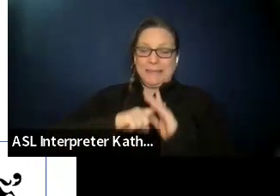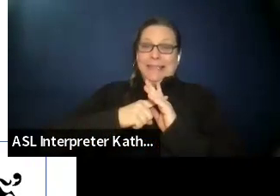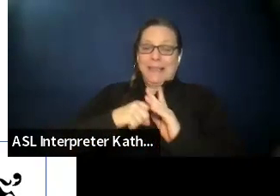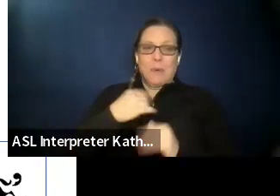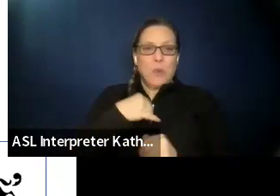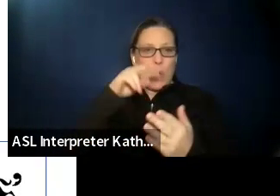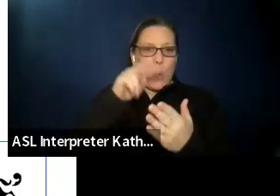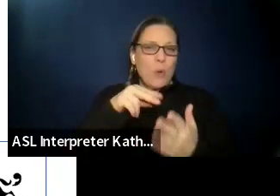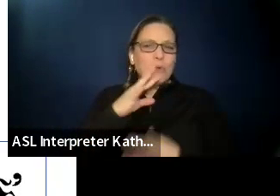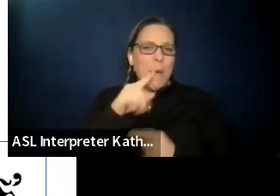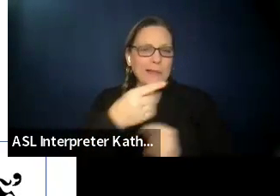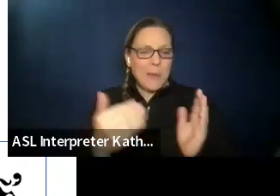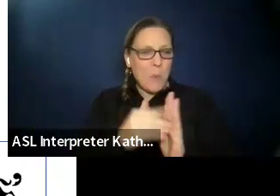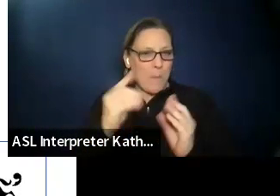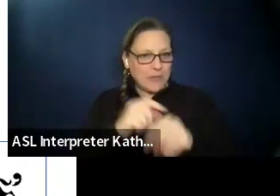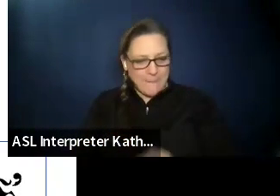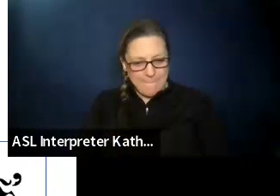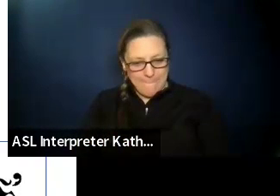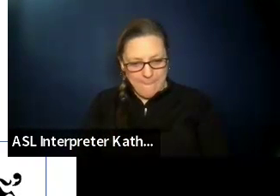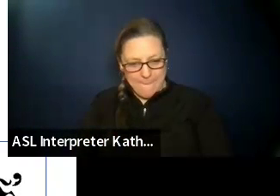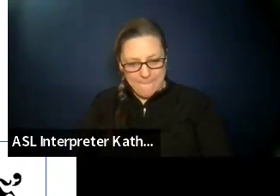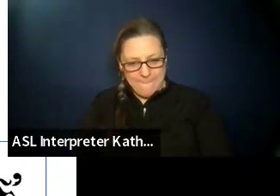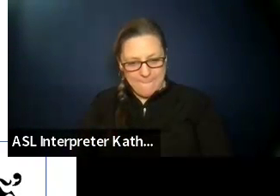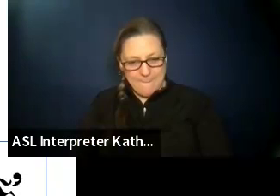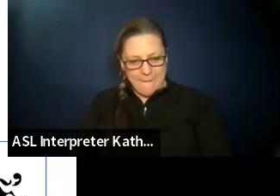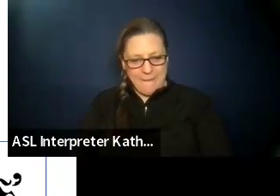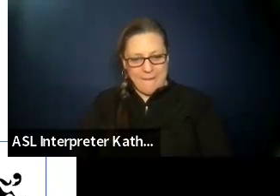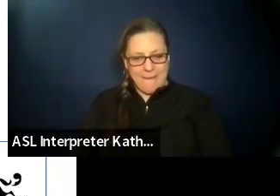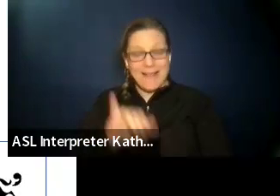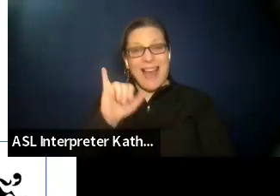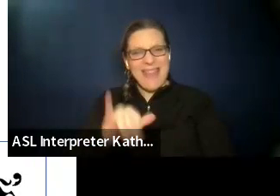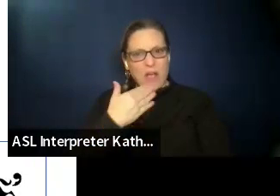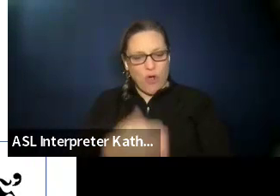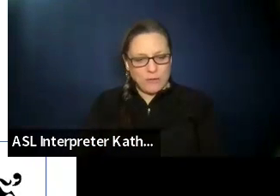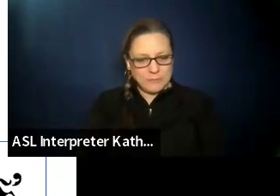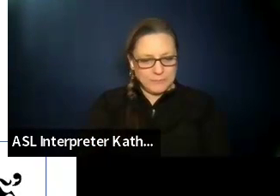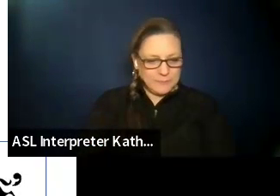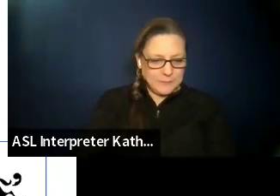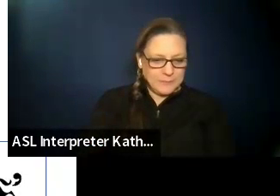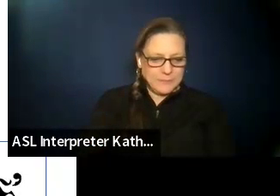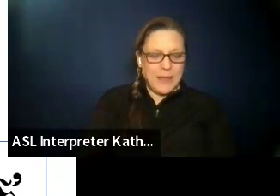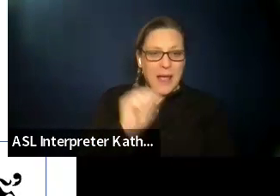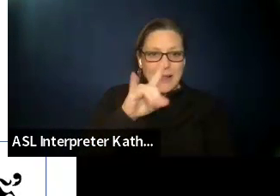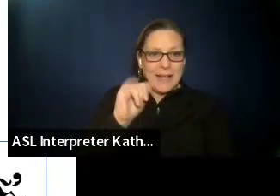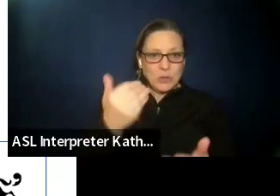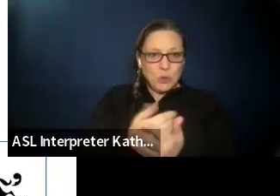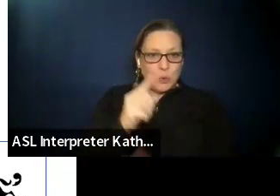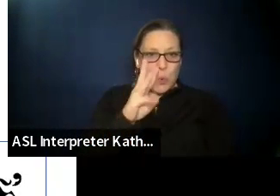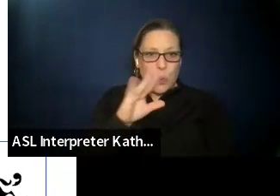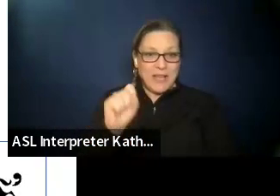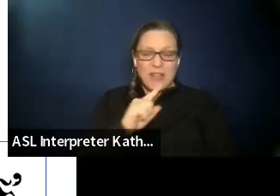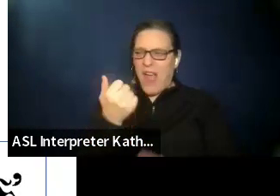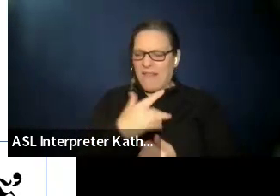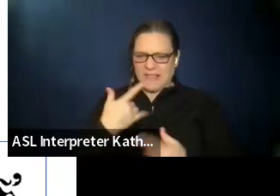let's revisit this graphic novel one more time. Yes, it's that good. Aaliyah is new to Wisconsin and everything feels different